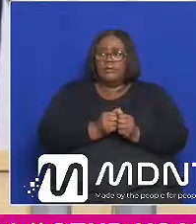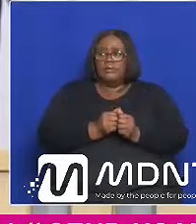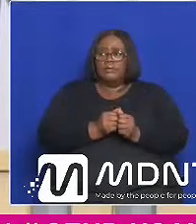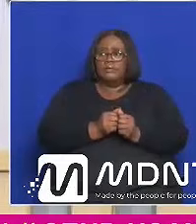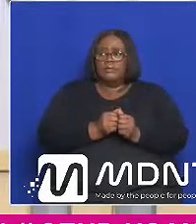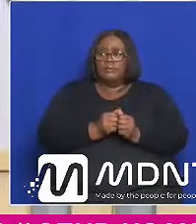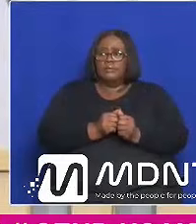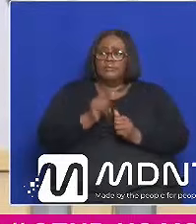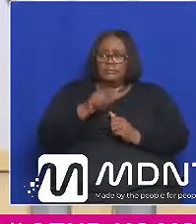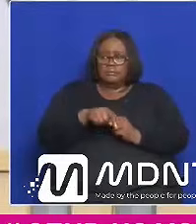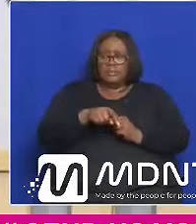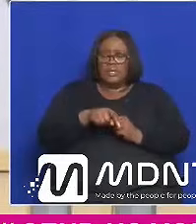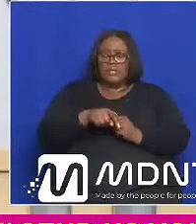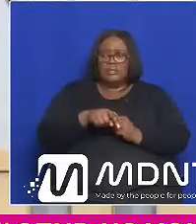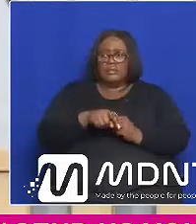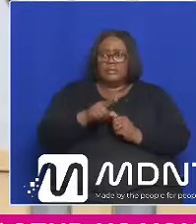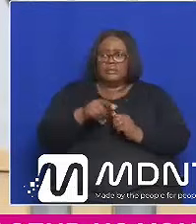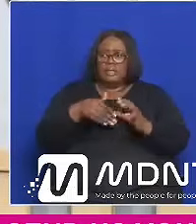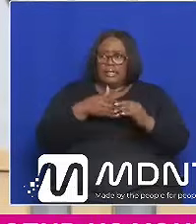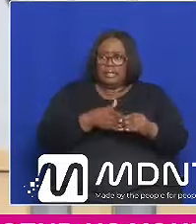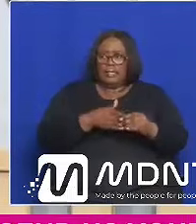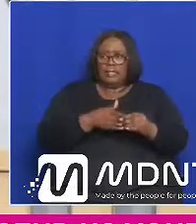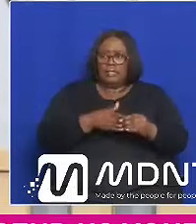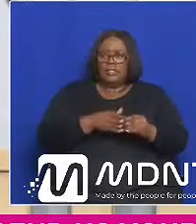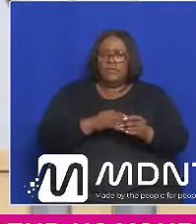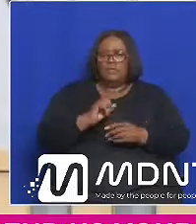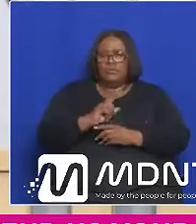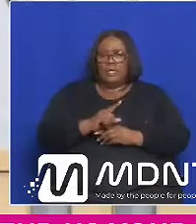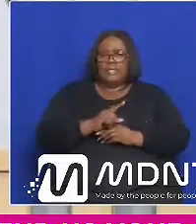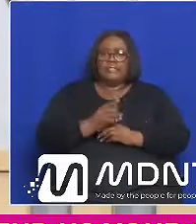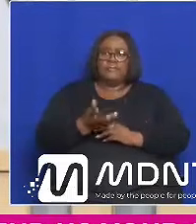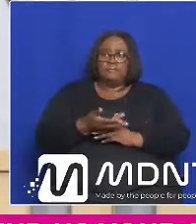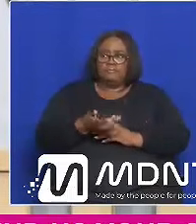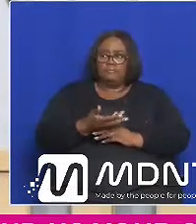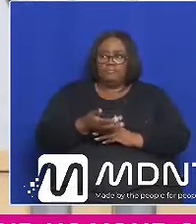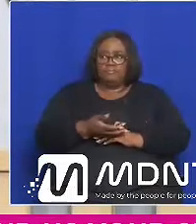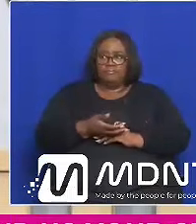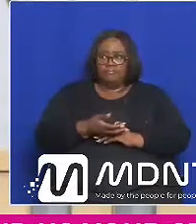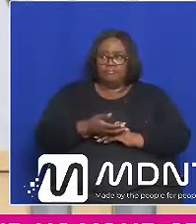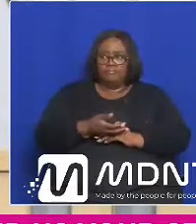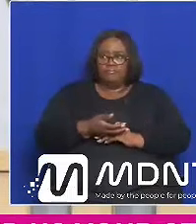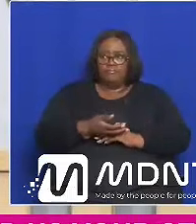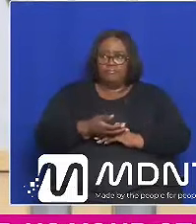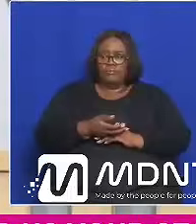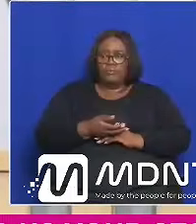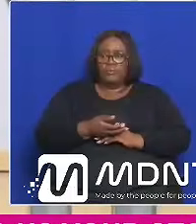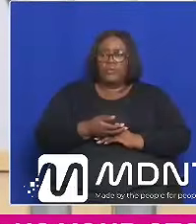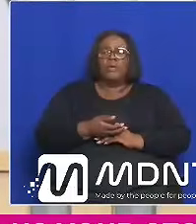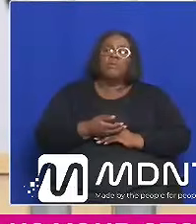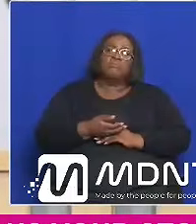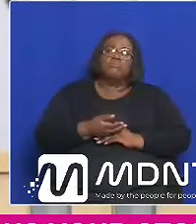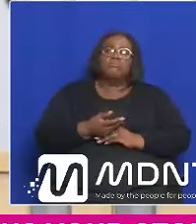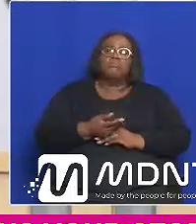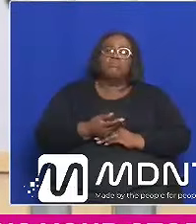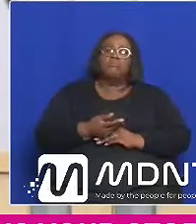lead to an impression, if not a conclusion, that in fact your relationship was not